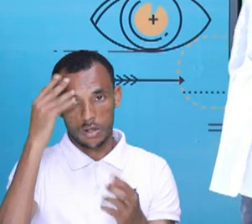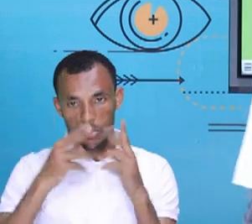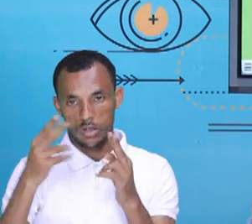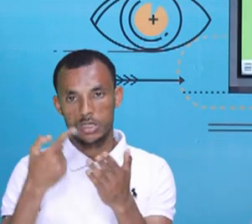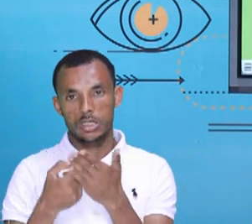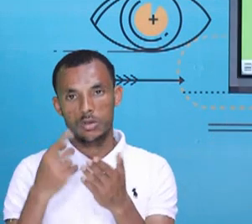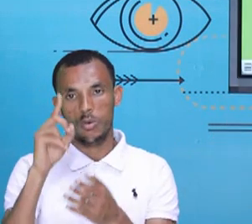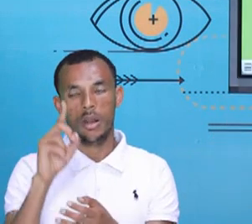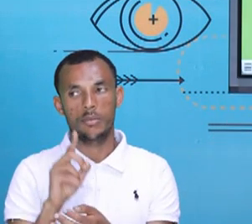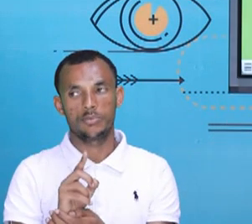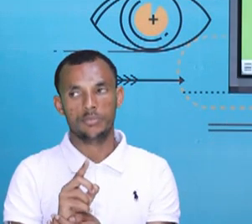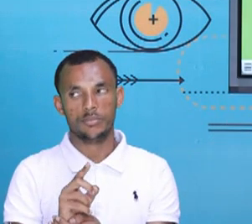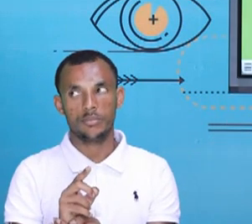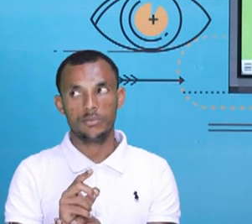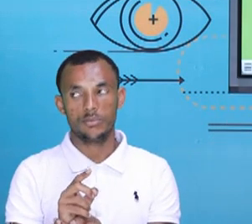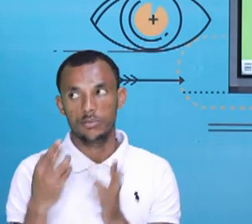is